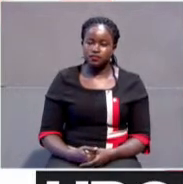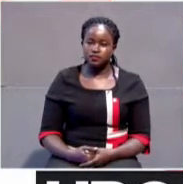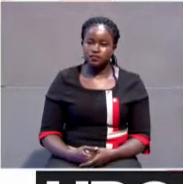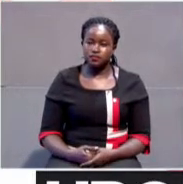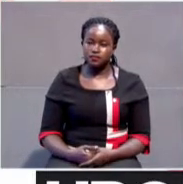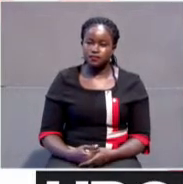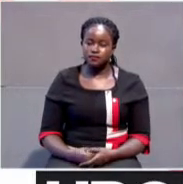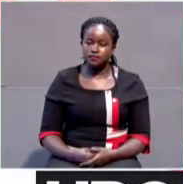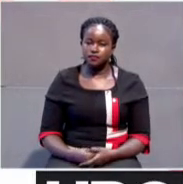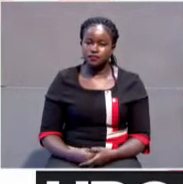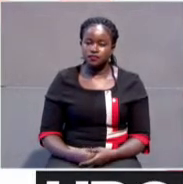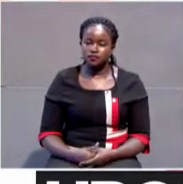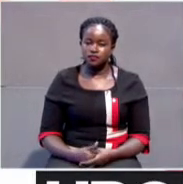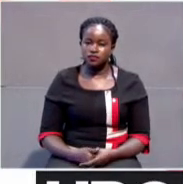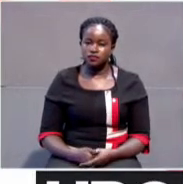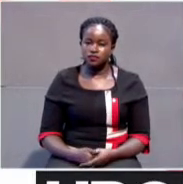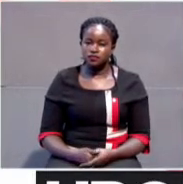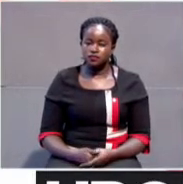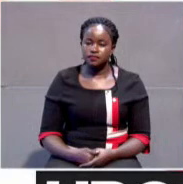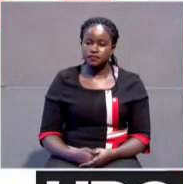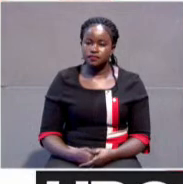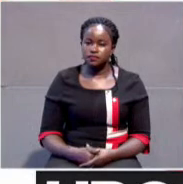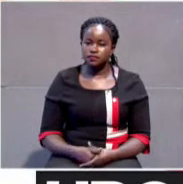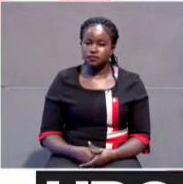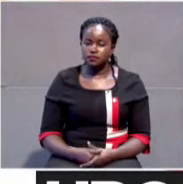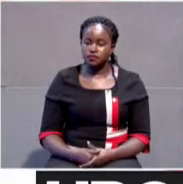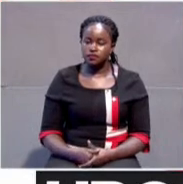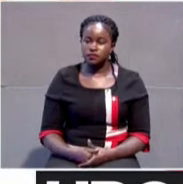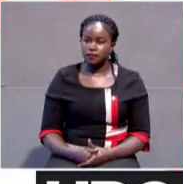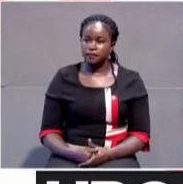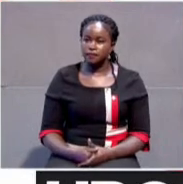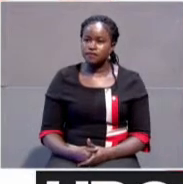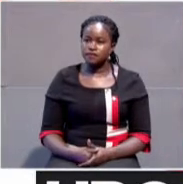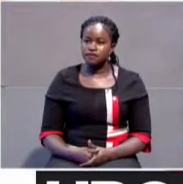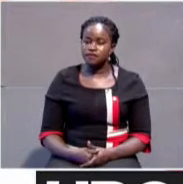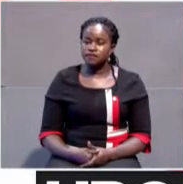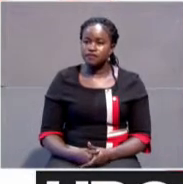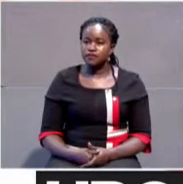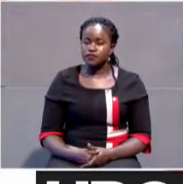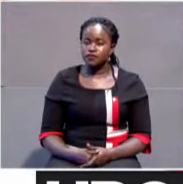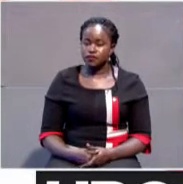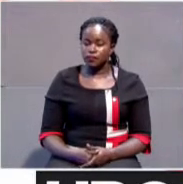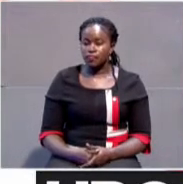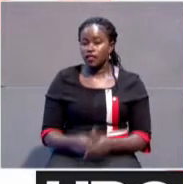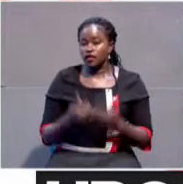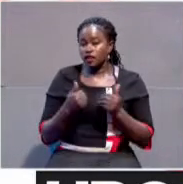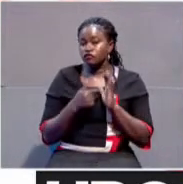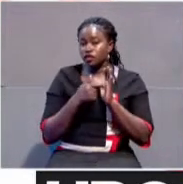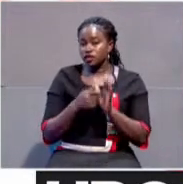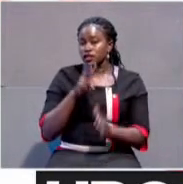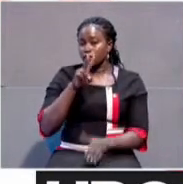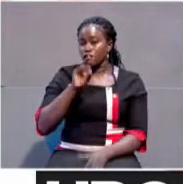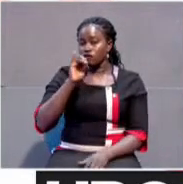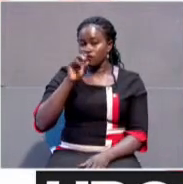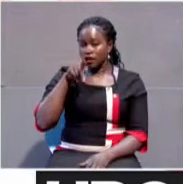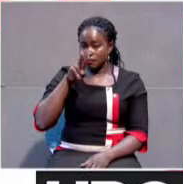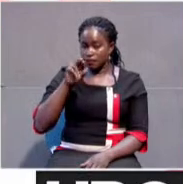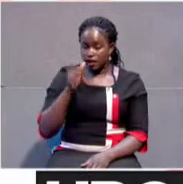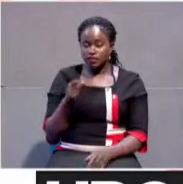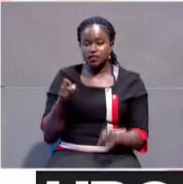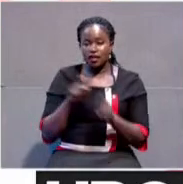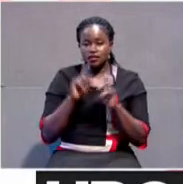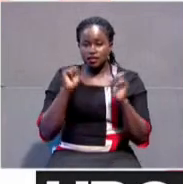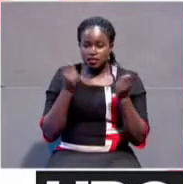Nino kwenyumiza kwa amani ti omulimu ogukoze tekujja tekujja kuyamba Vipers Sports Club nga team oba St.